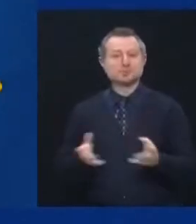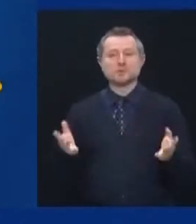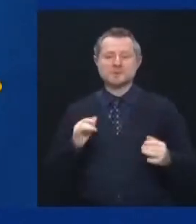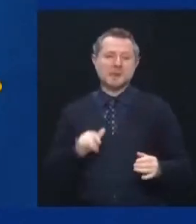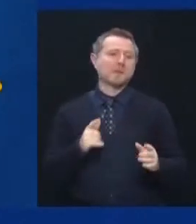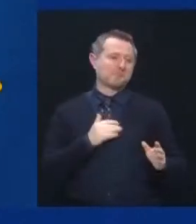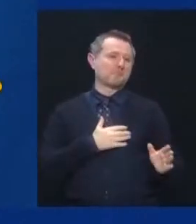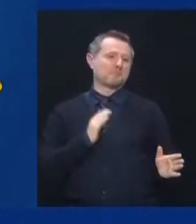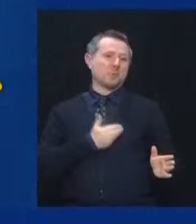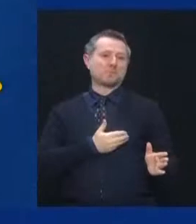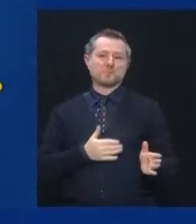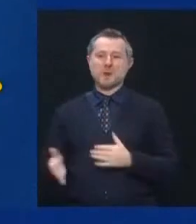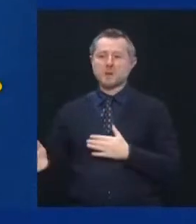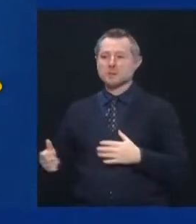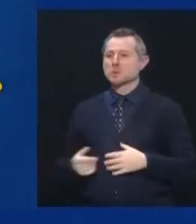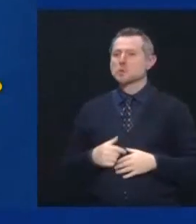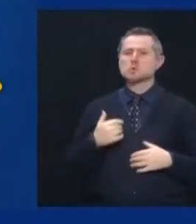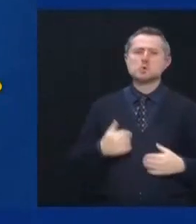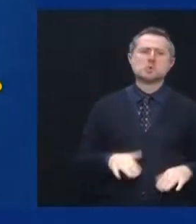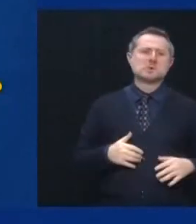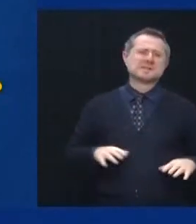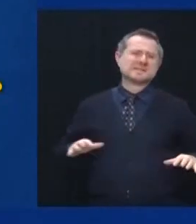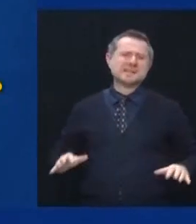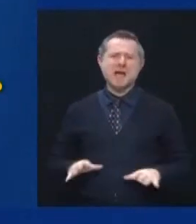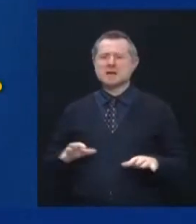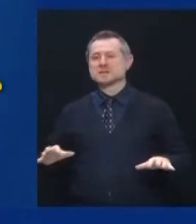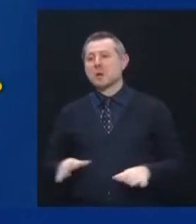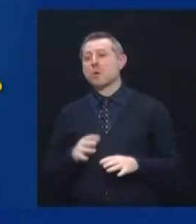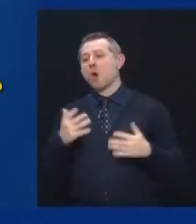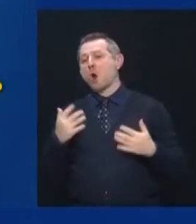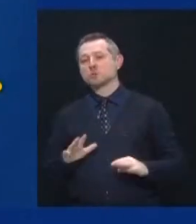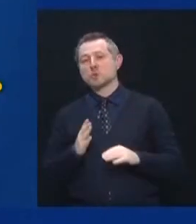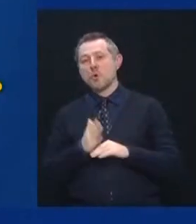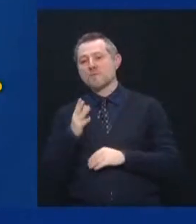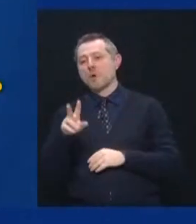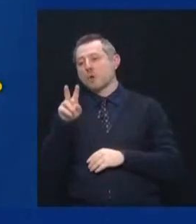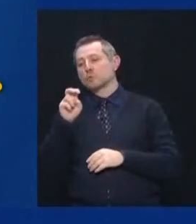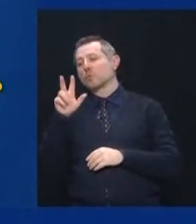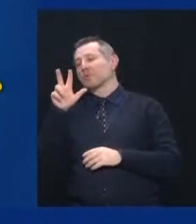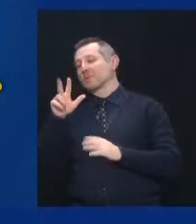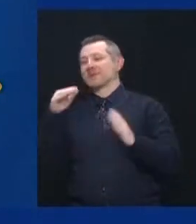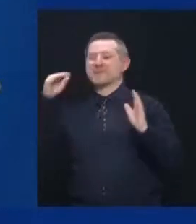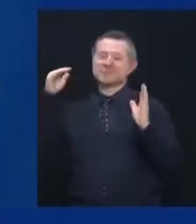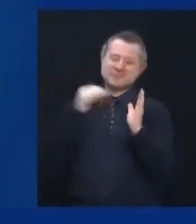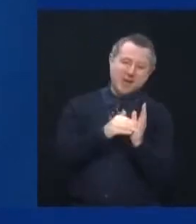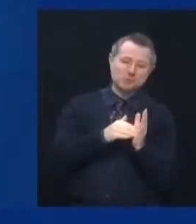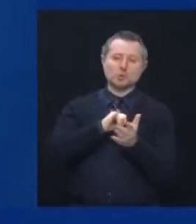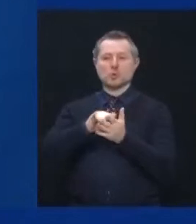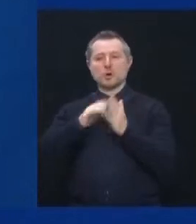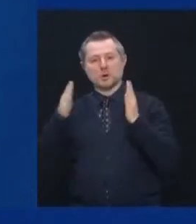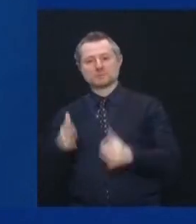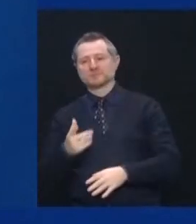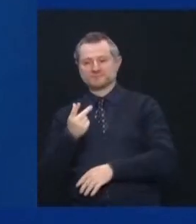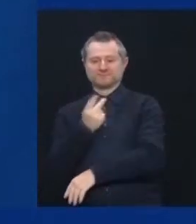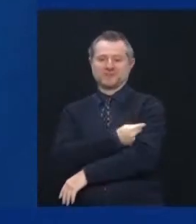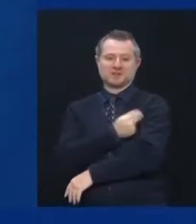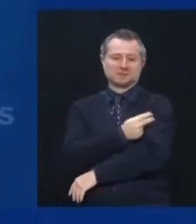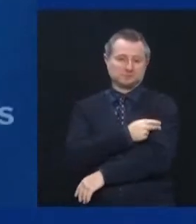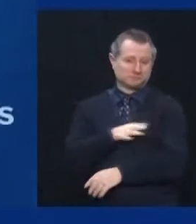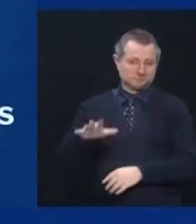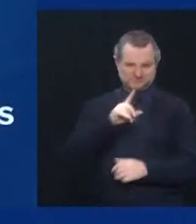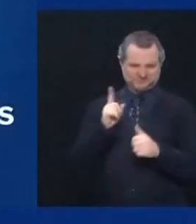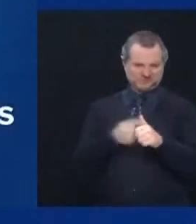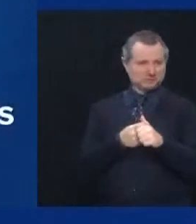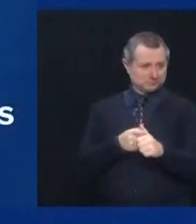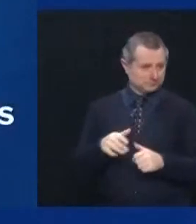And we've been working very aggressively. We have over 200,000 New Yorkers have already received one vaccine.